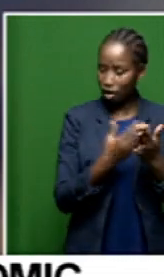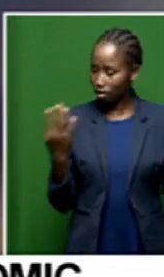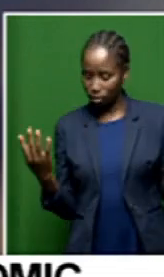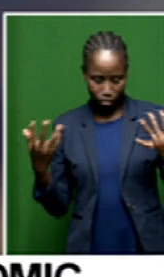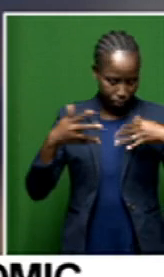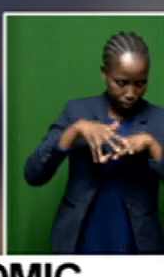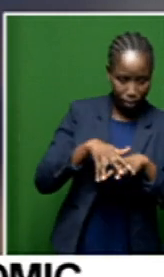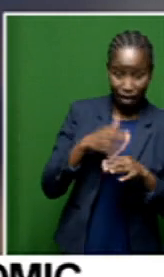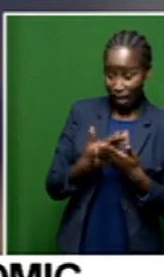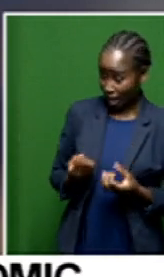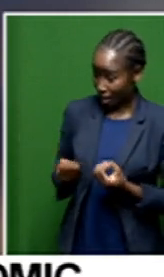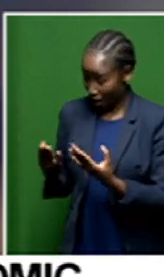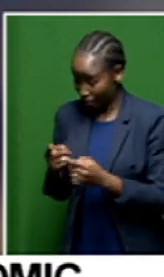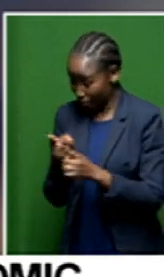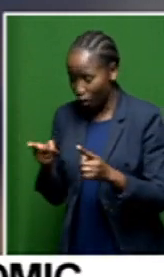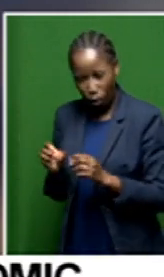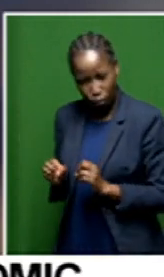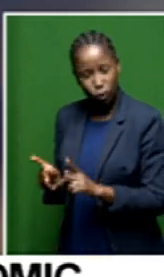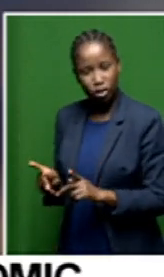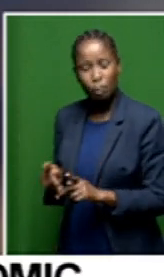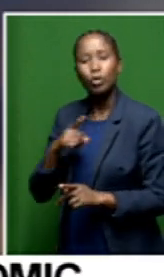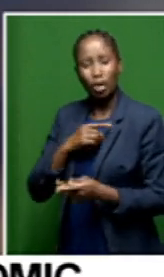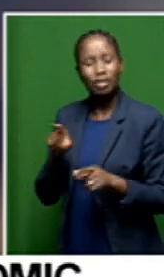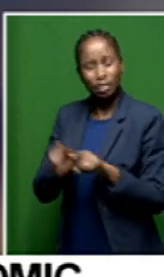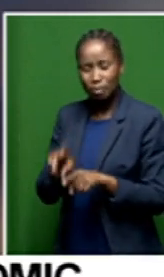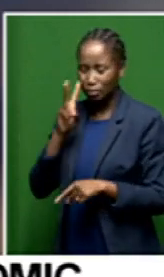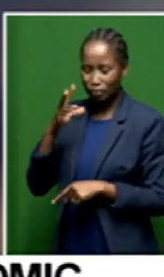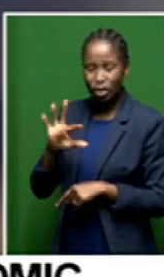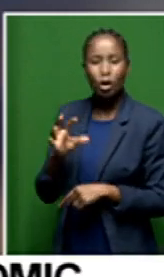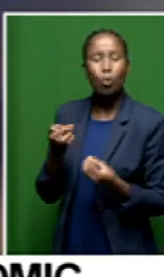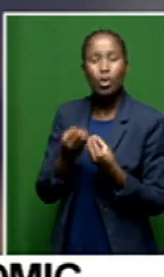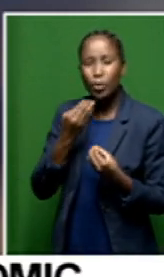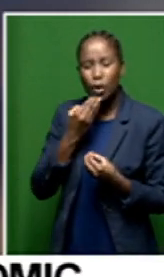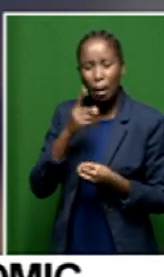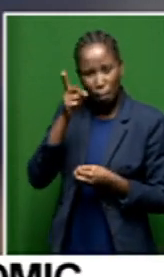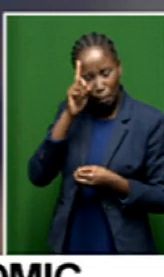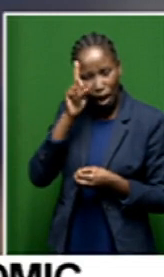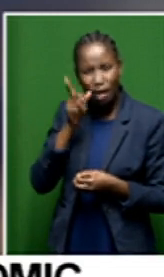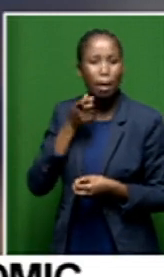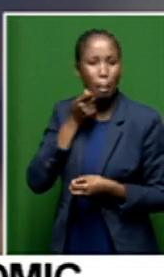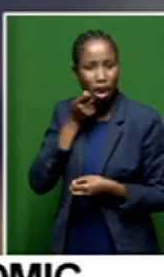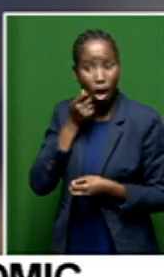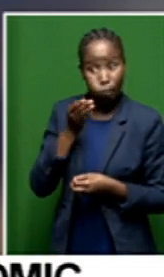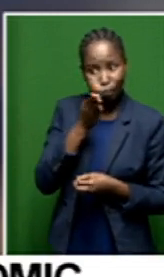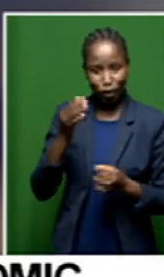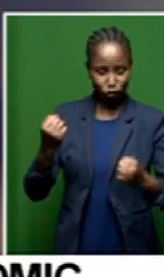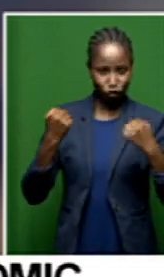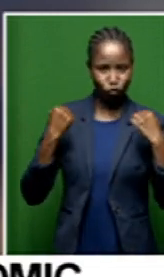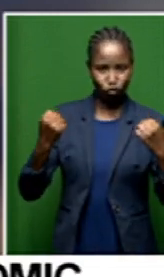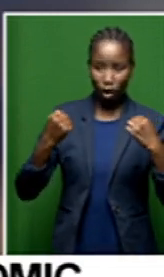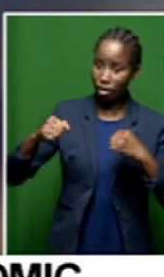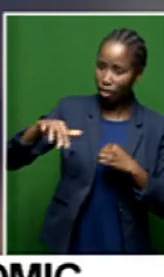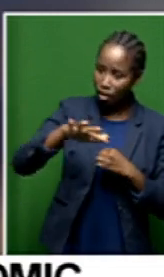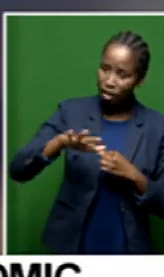and to enterprise development? We see the same thing with young black men, that a lot of them are in the fitment space, and we've got